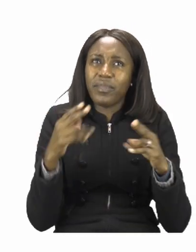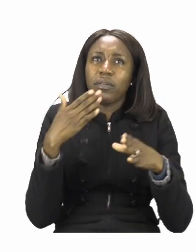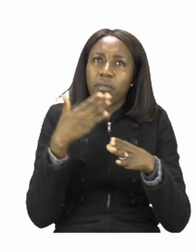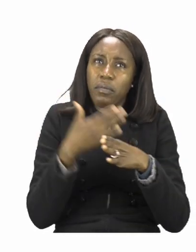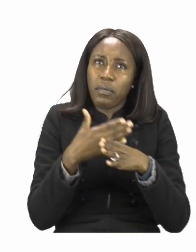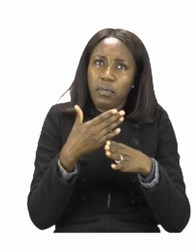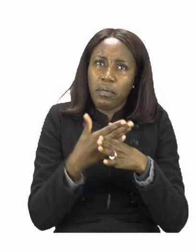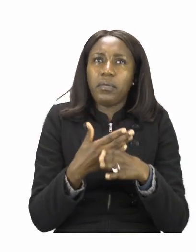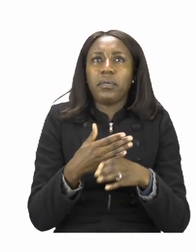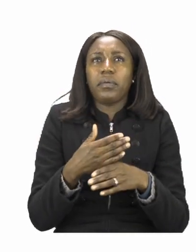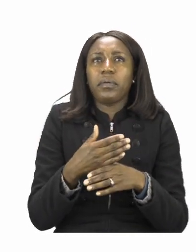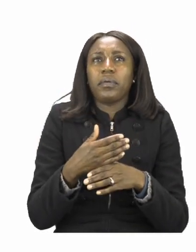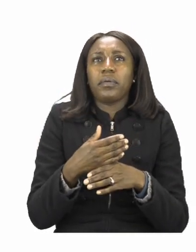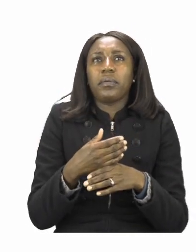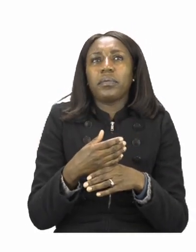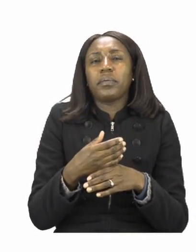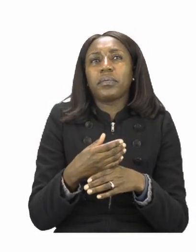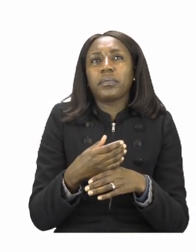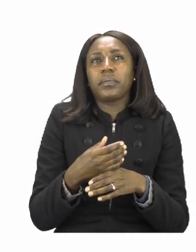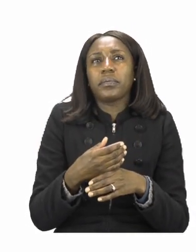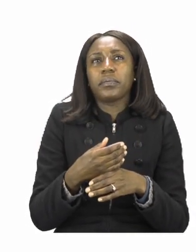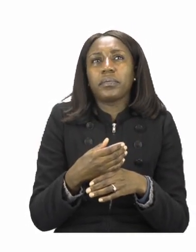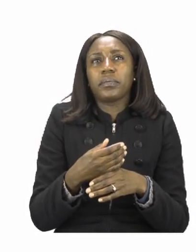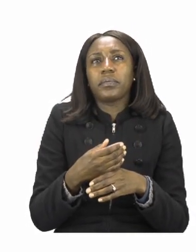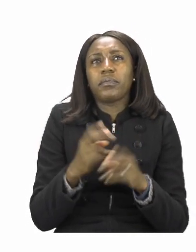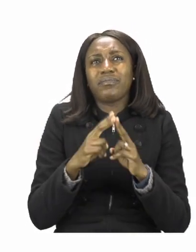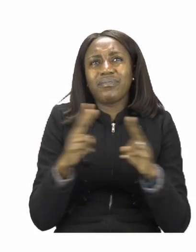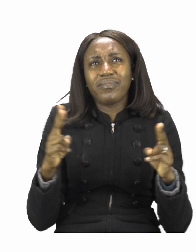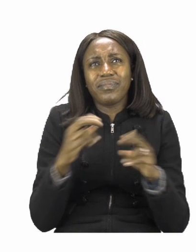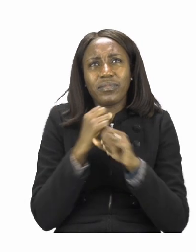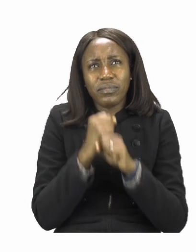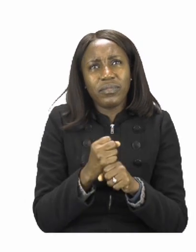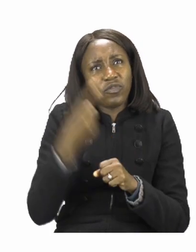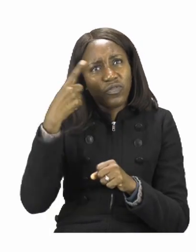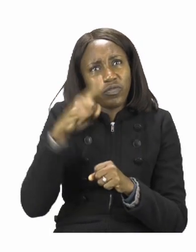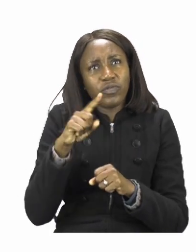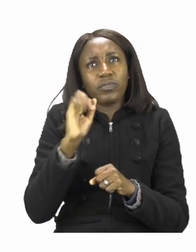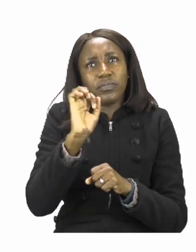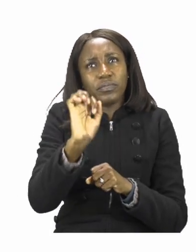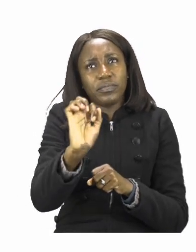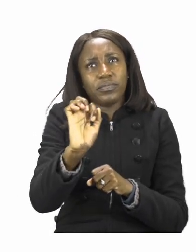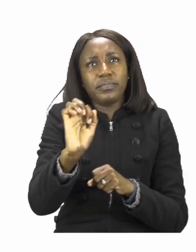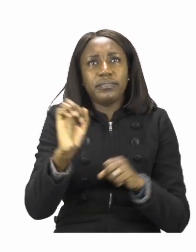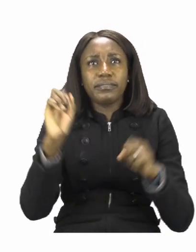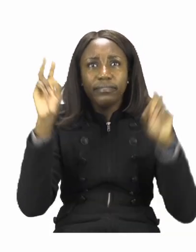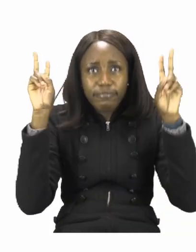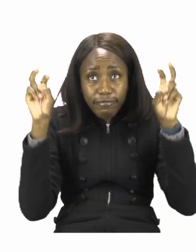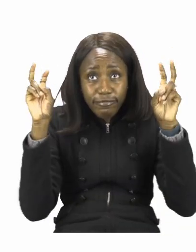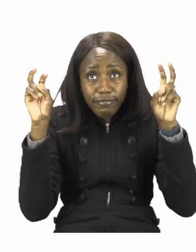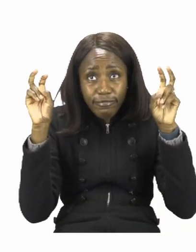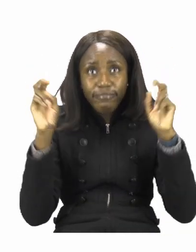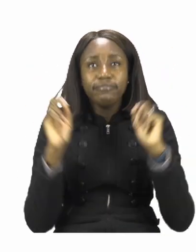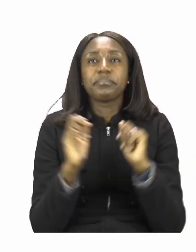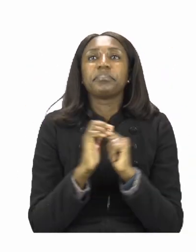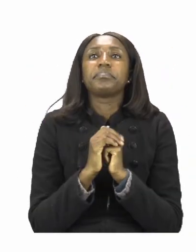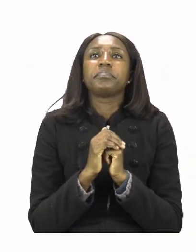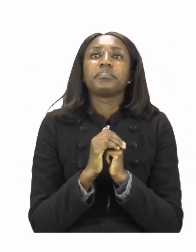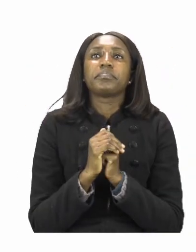say, he works very hard for his examination.